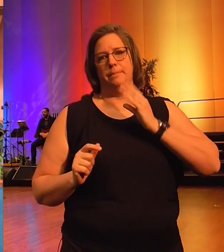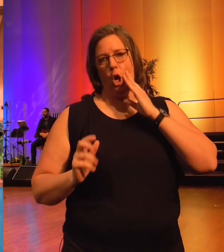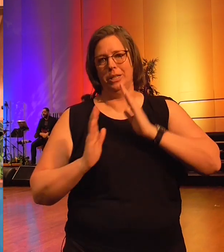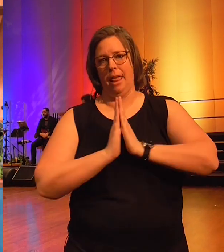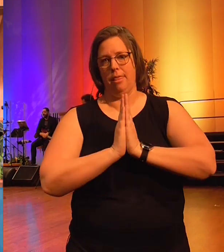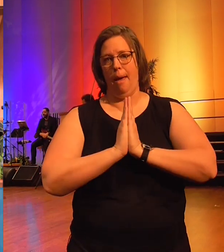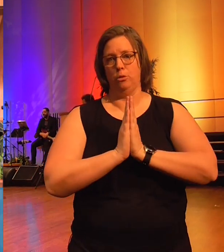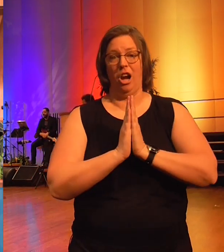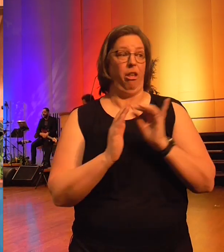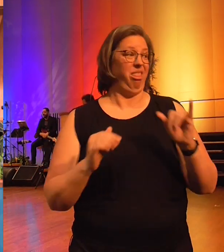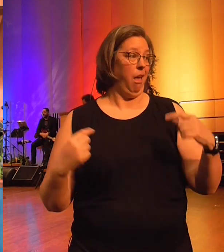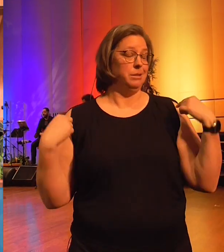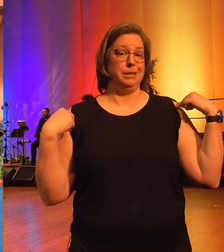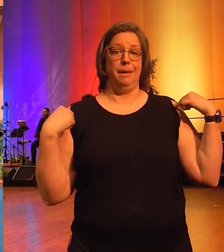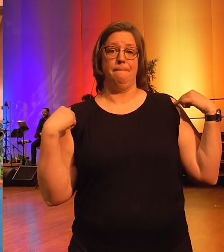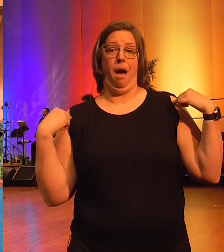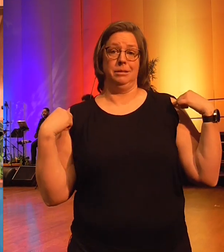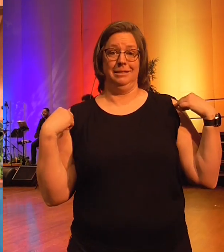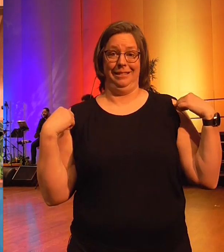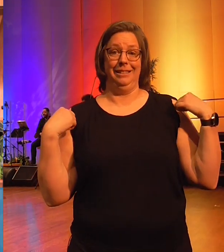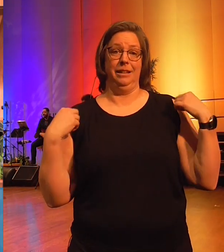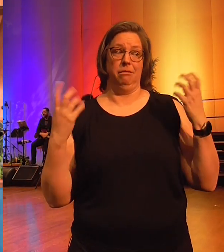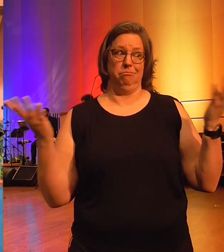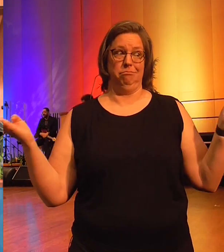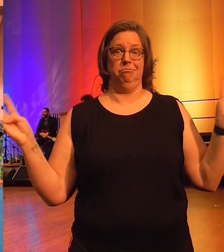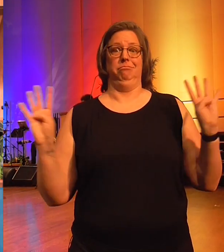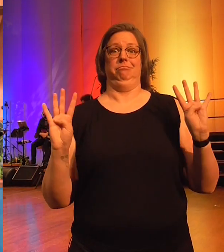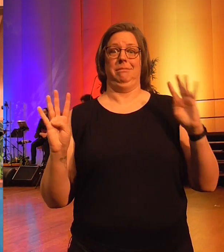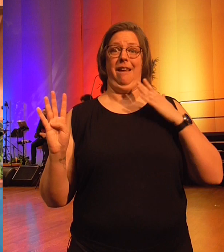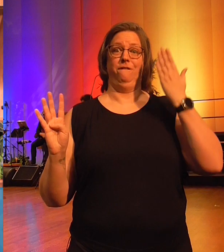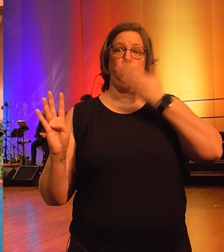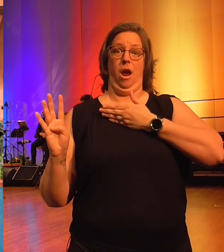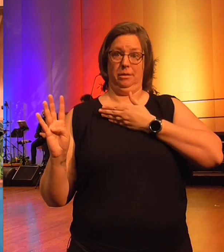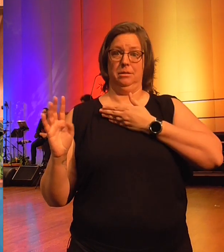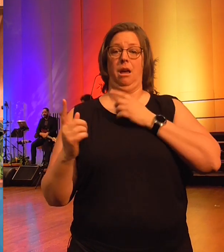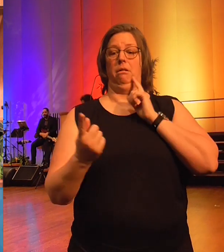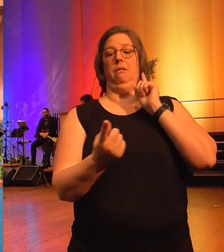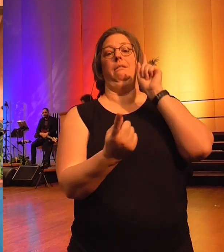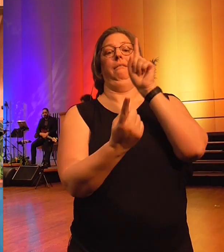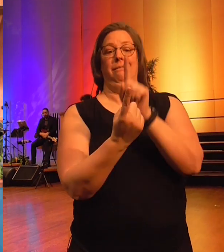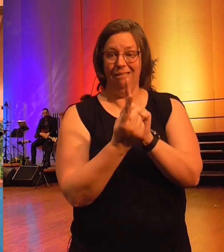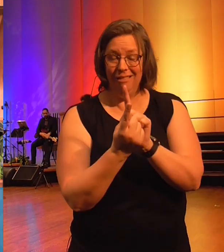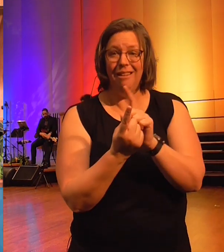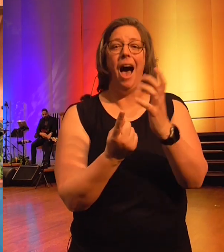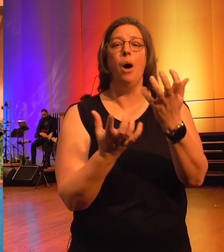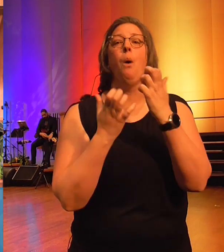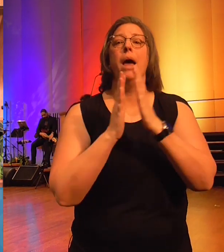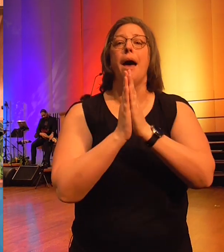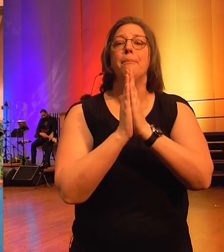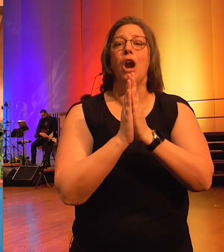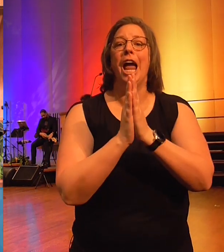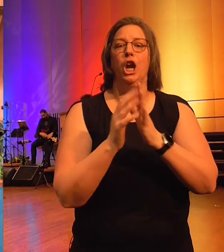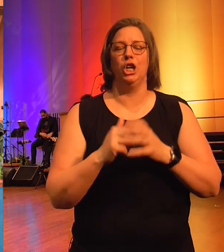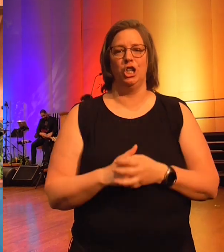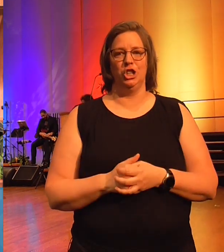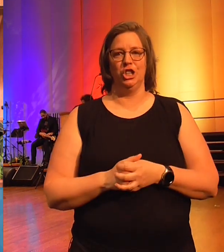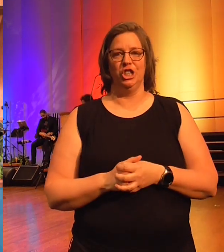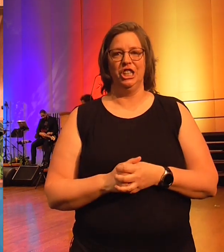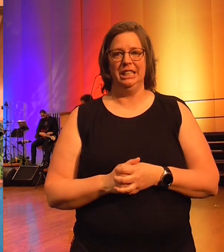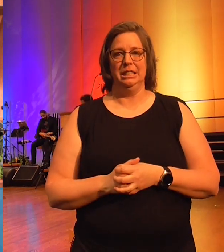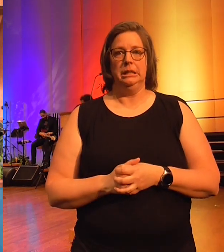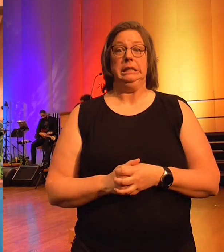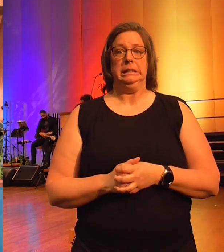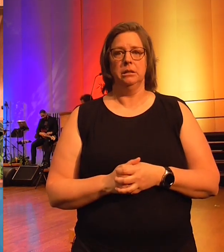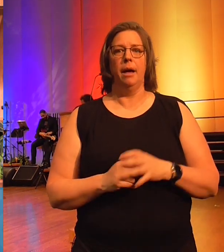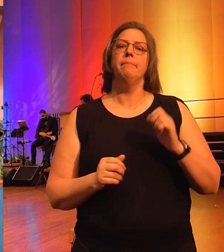takes moxie, to walk down there and stand in front of them and tell them what you want prayer for, right? But it just takes about 3 minutes. It's a wonderful gift